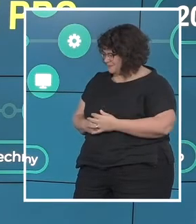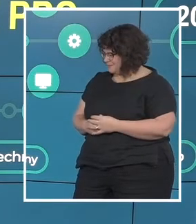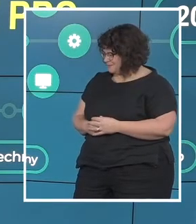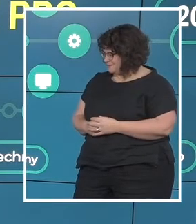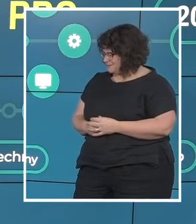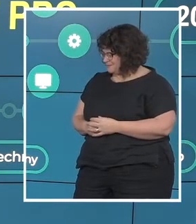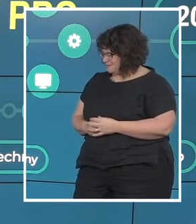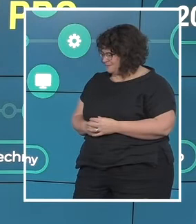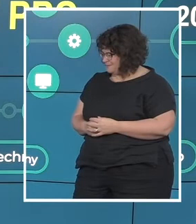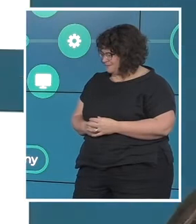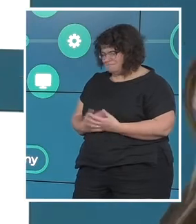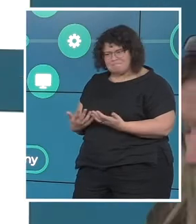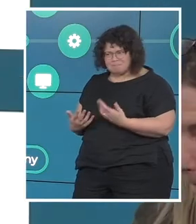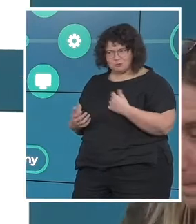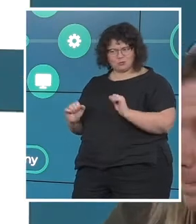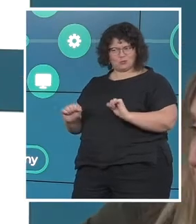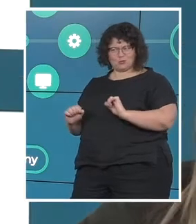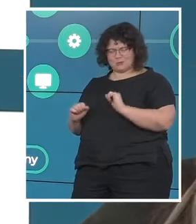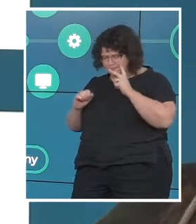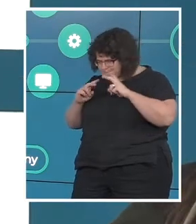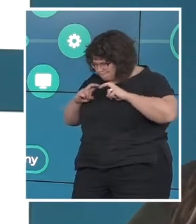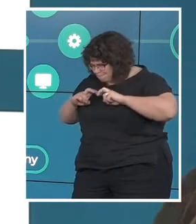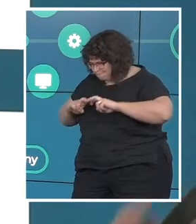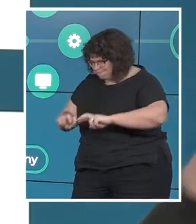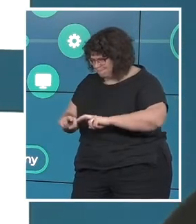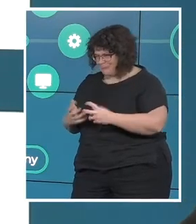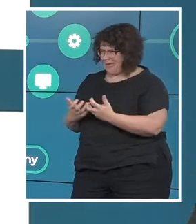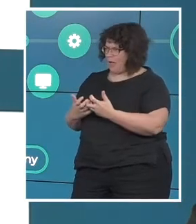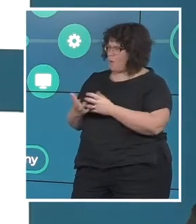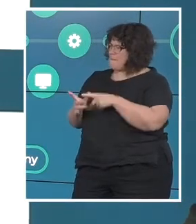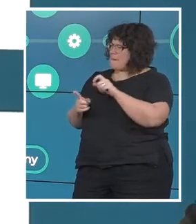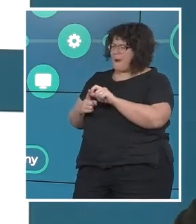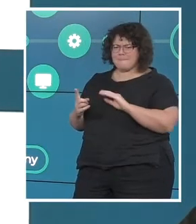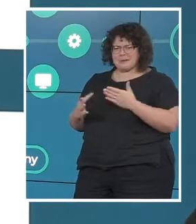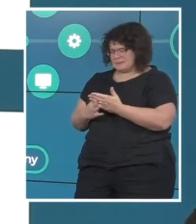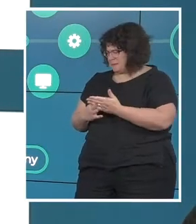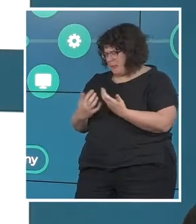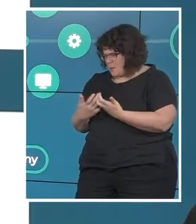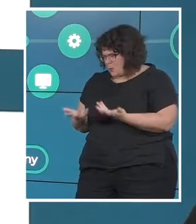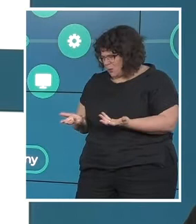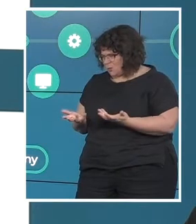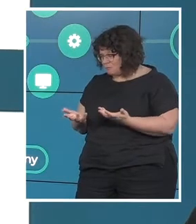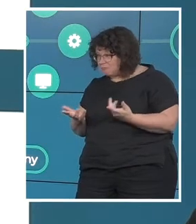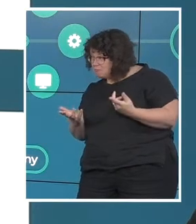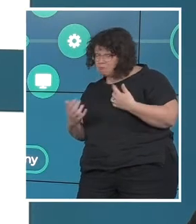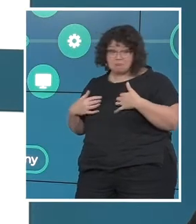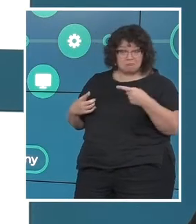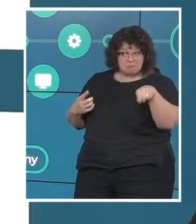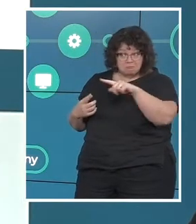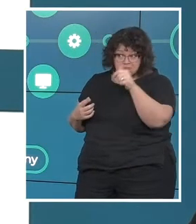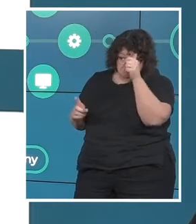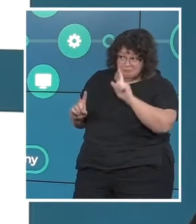if I'd be interested to know if there's anyone out there that has had the task of making a map accessible or similar.